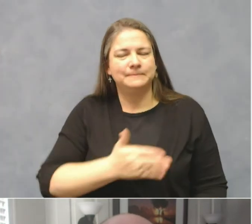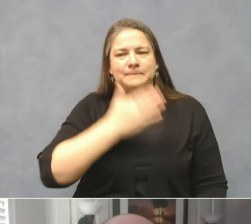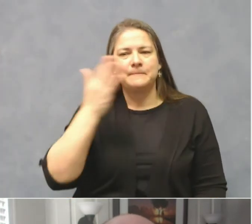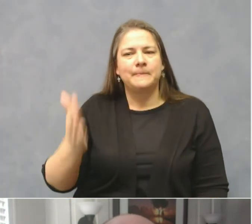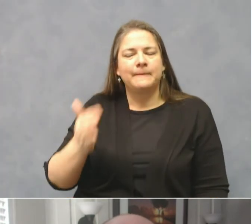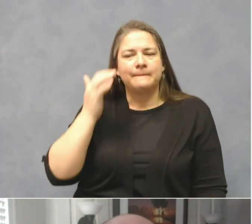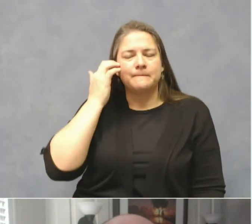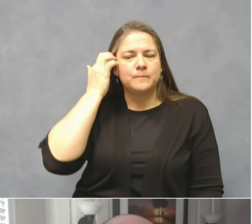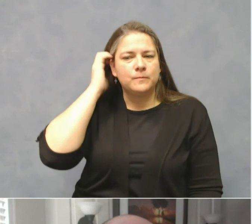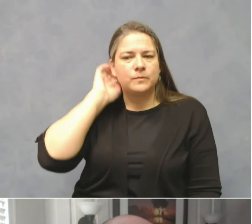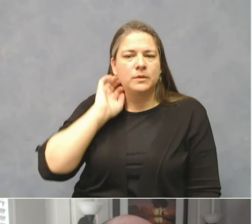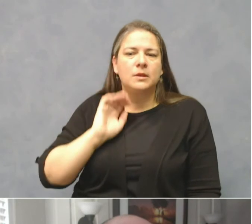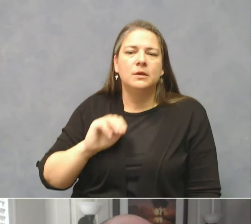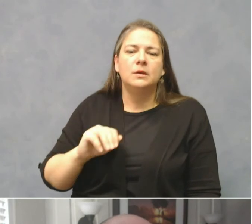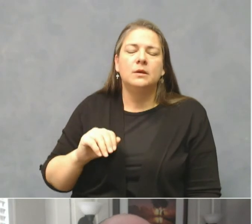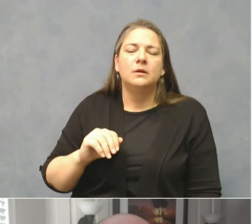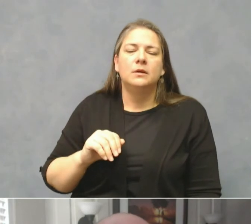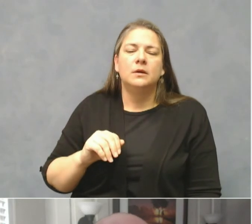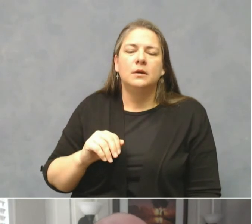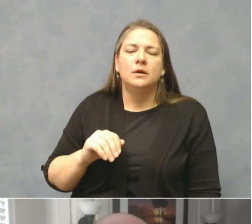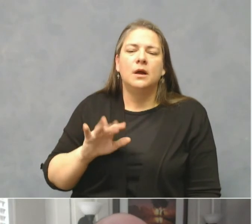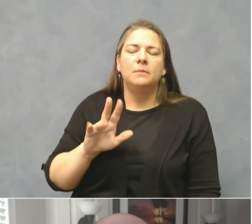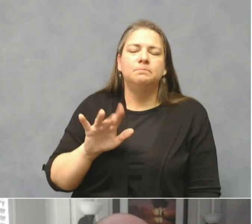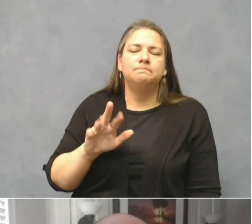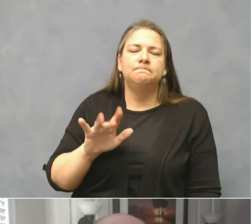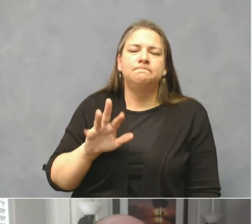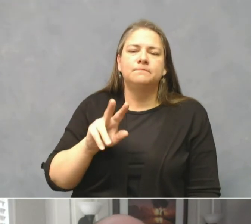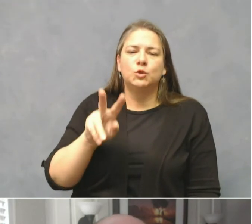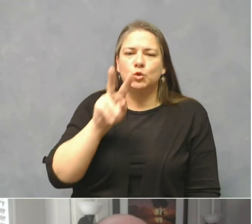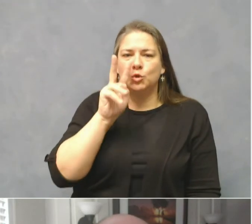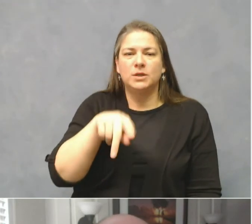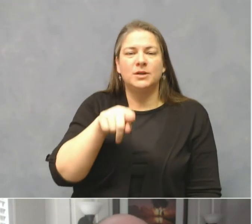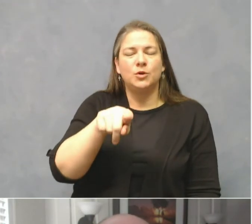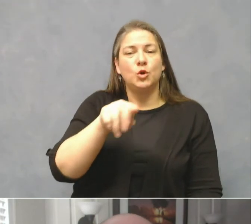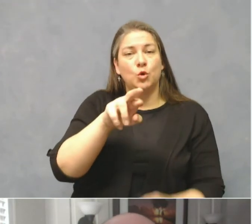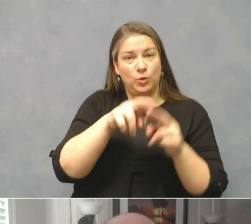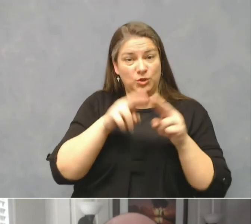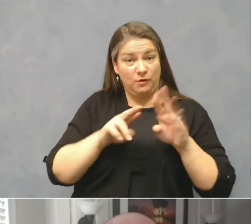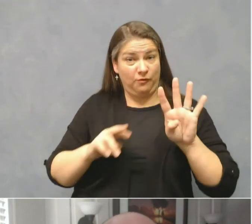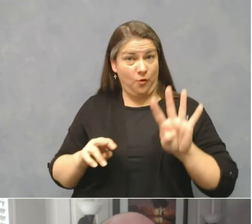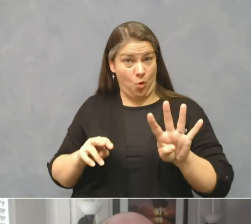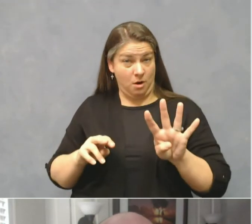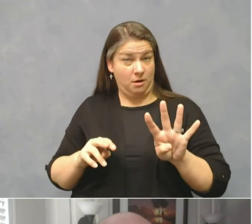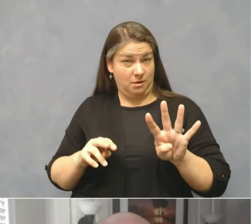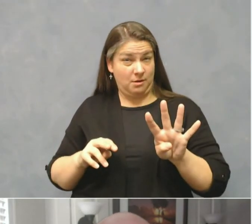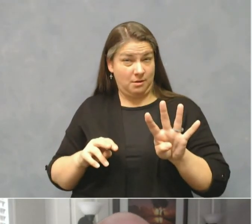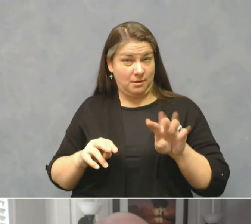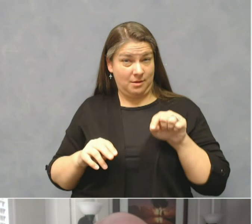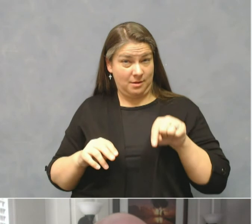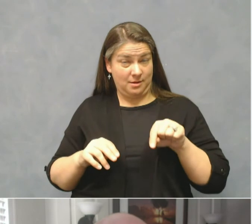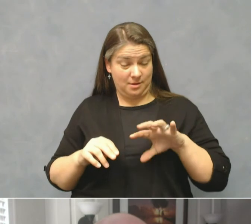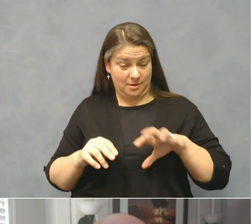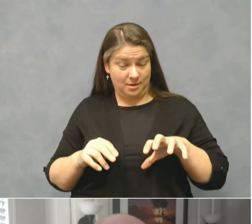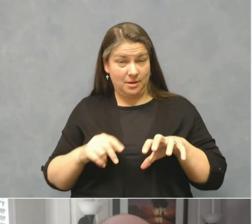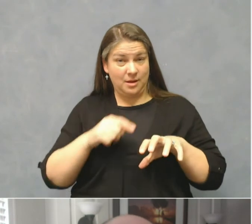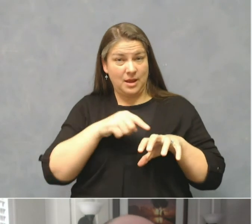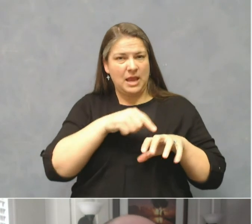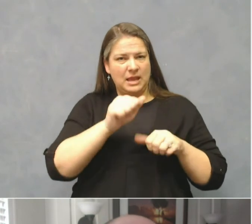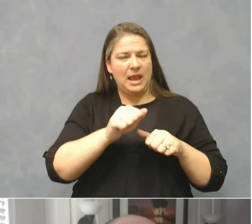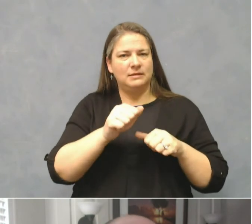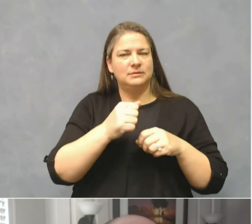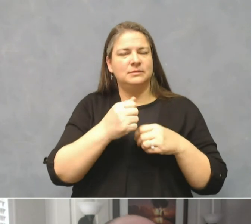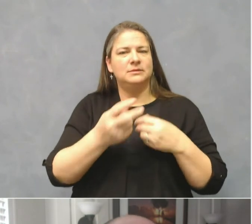And then here, when we look at the final region, which is Region 4, we find that we could prevent